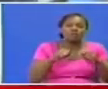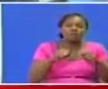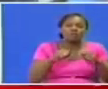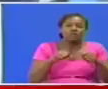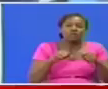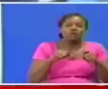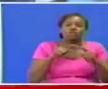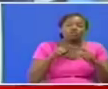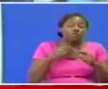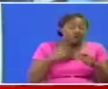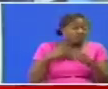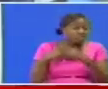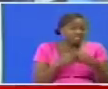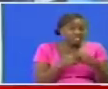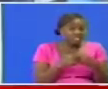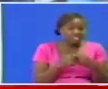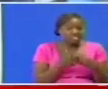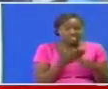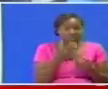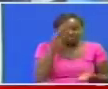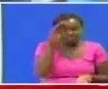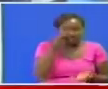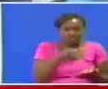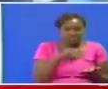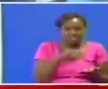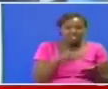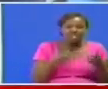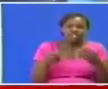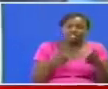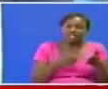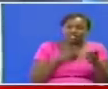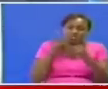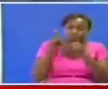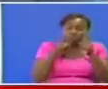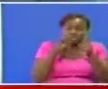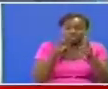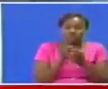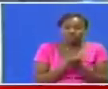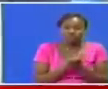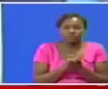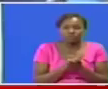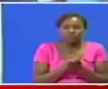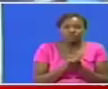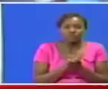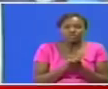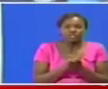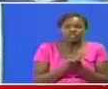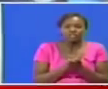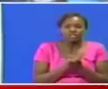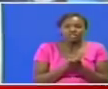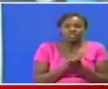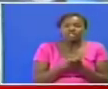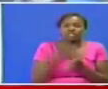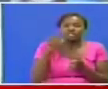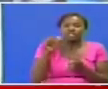to tackle this challenge of decline in the fortunes of our tourism industry. At the weekend, the